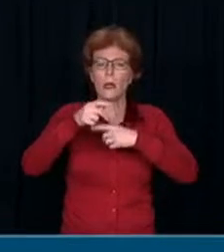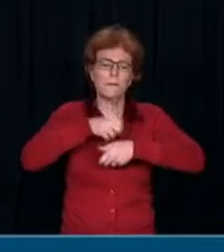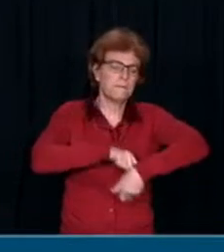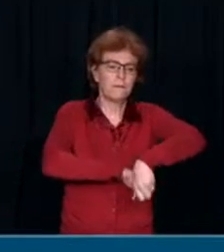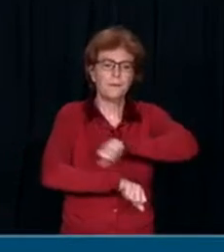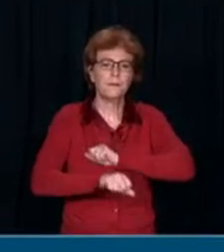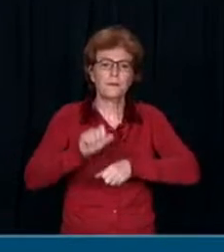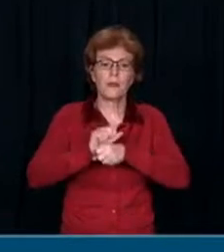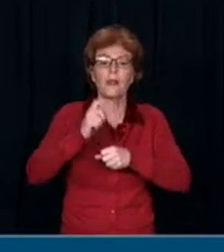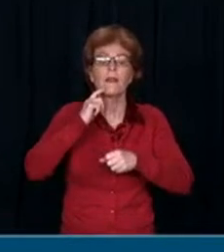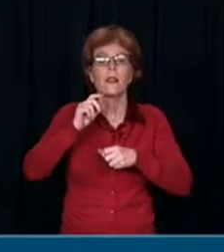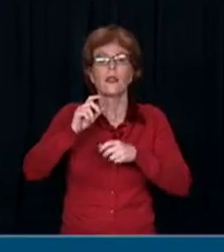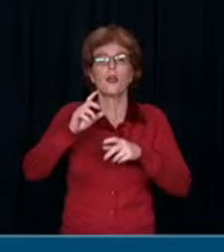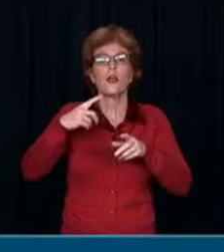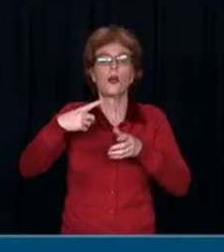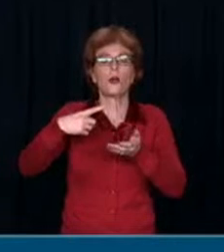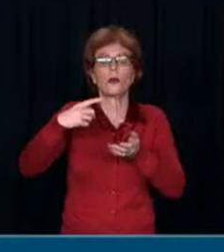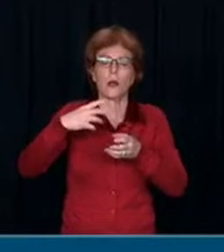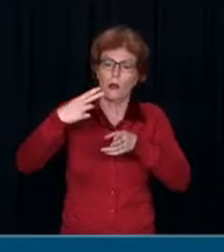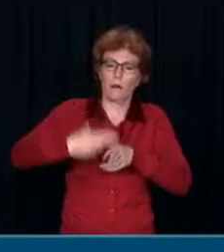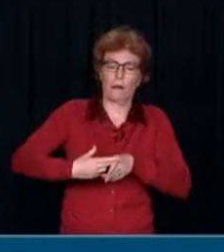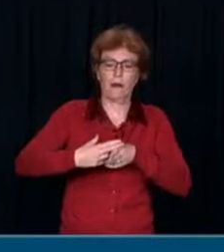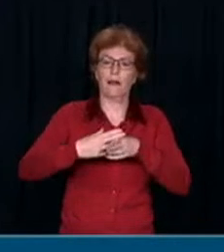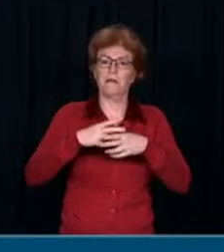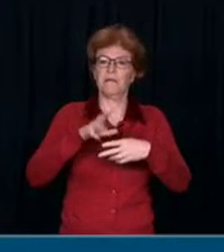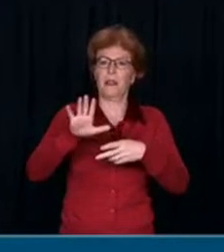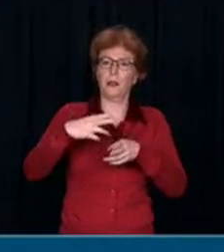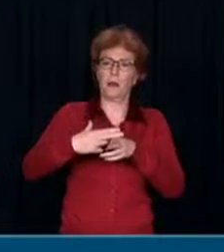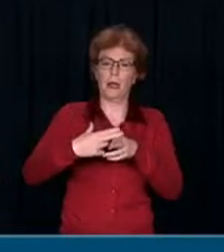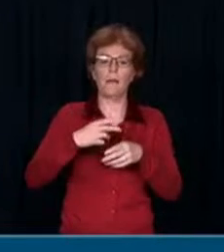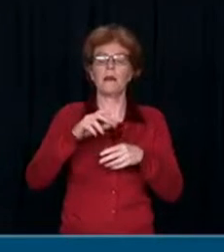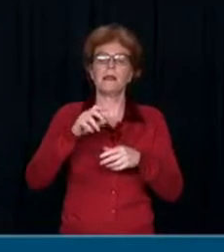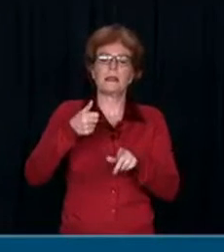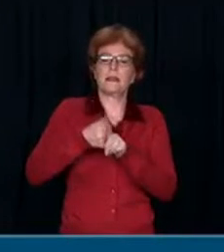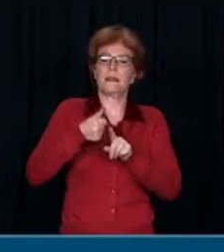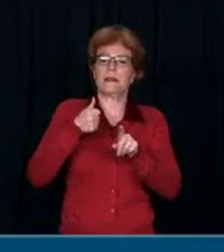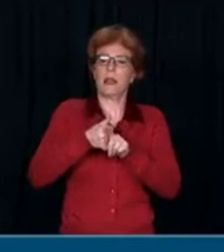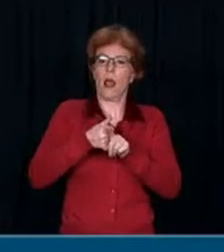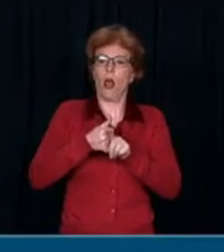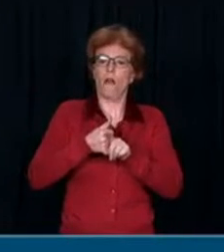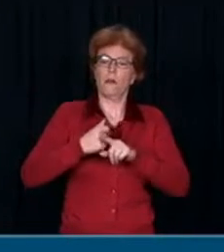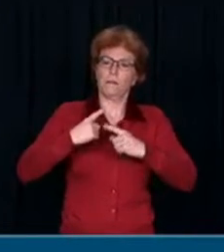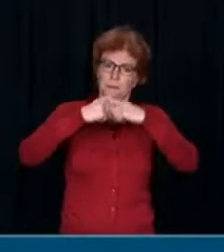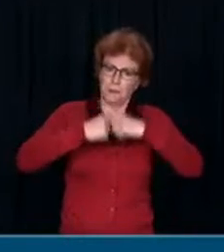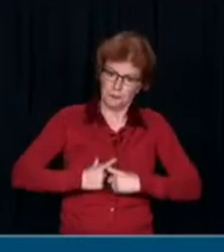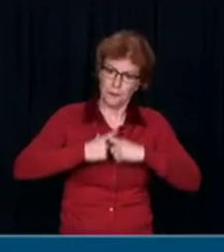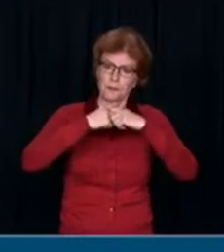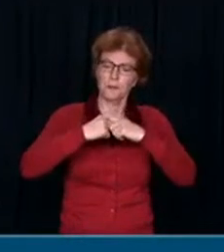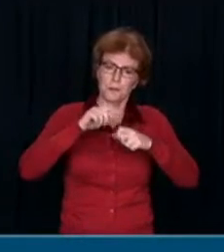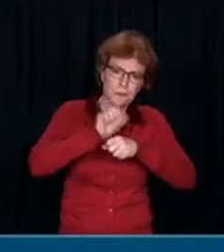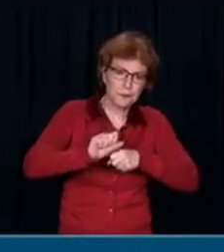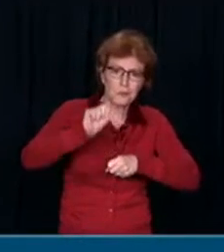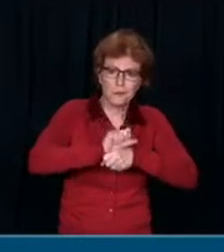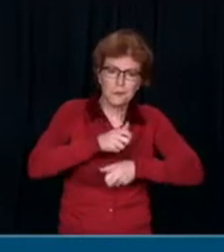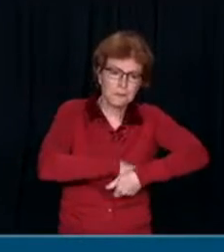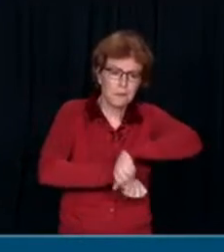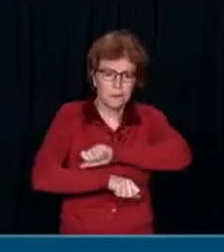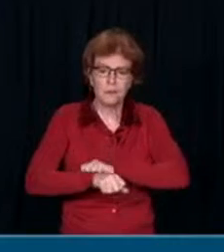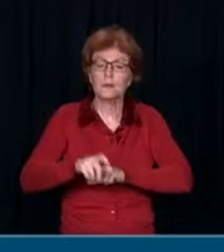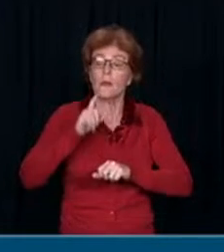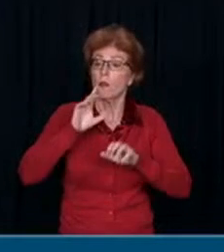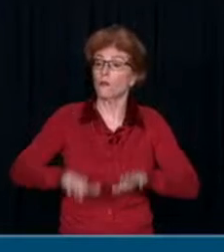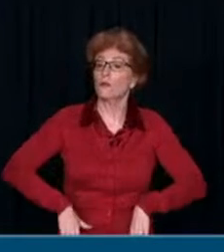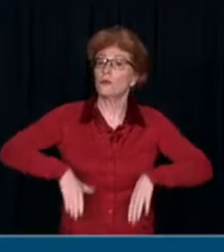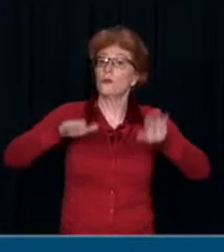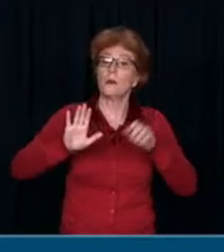they call it being self-sufficient and self-reliant. Growing up there on the Navajo